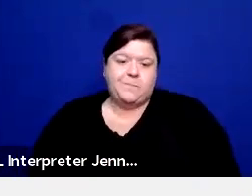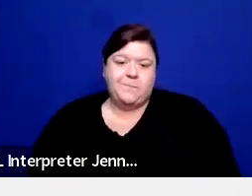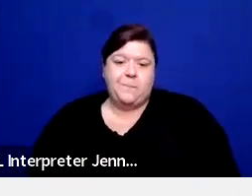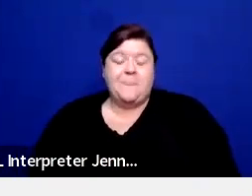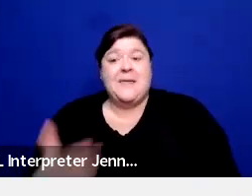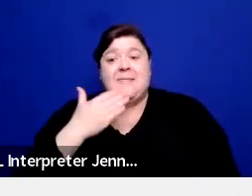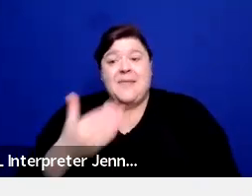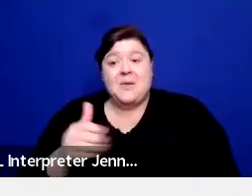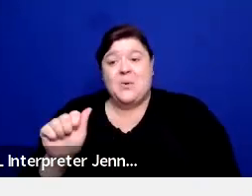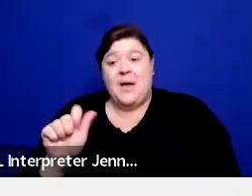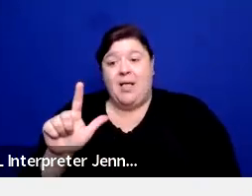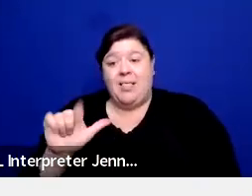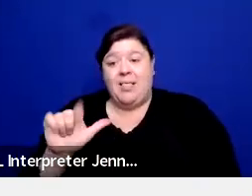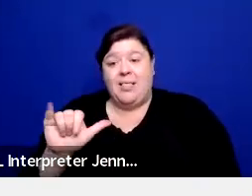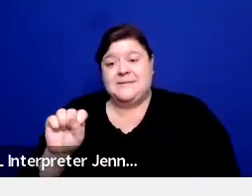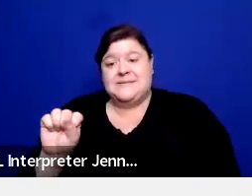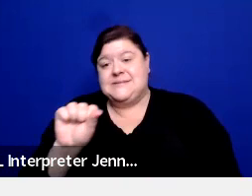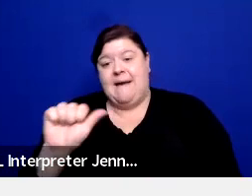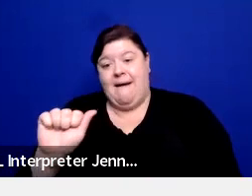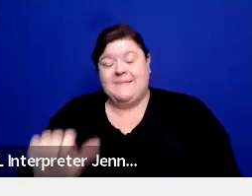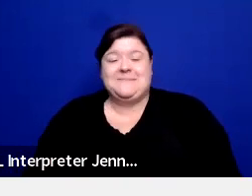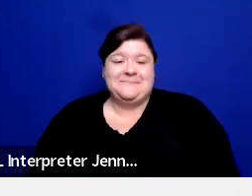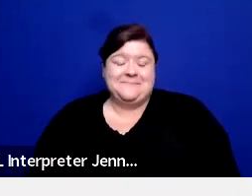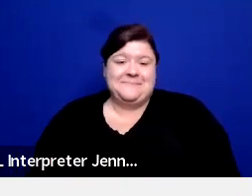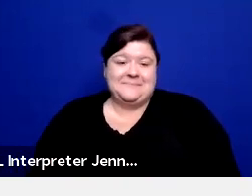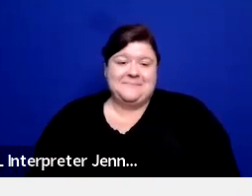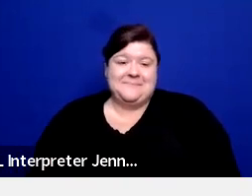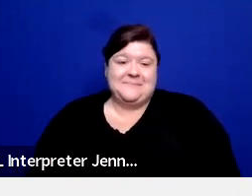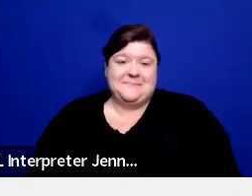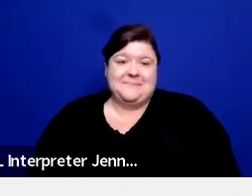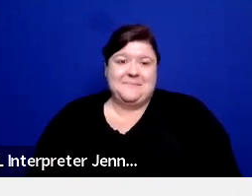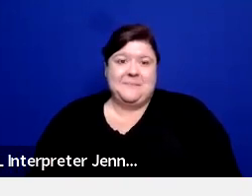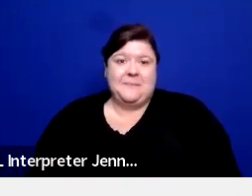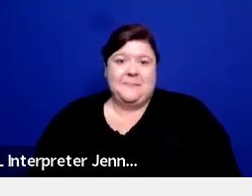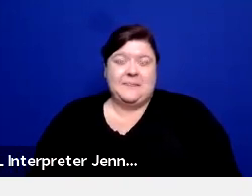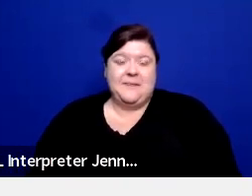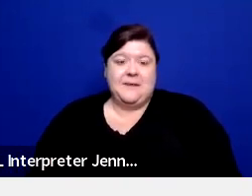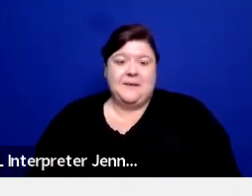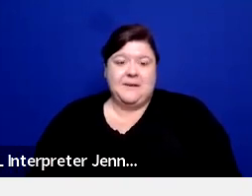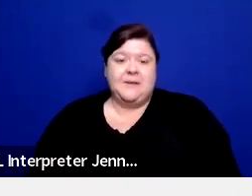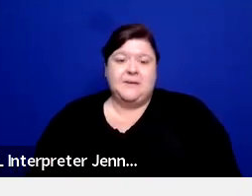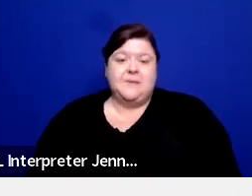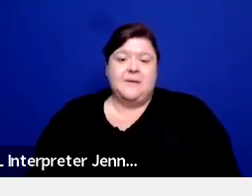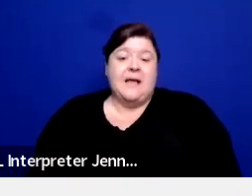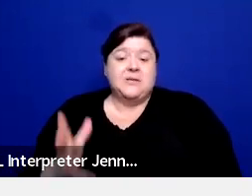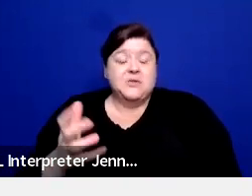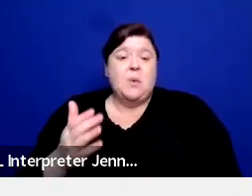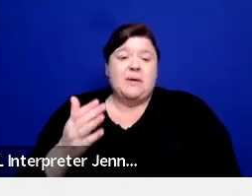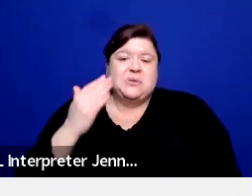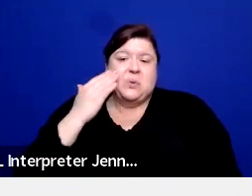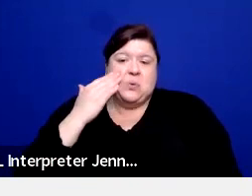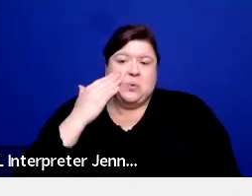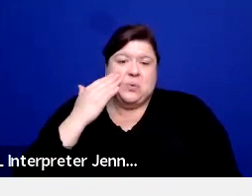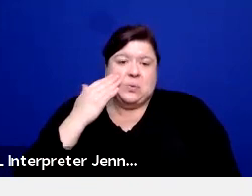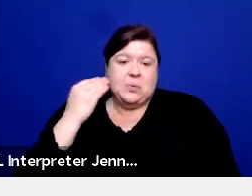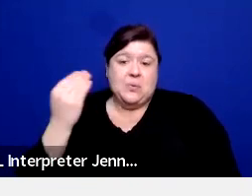Thank you, Alyssa. That's been a big question that we've seen it come through tonight. So just wanted to acknowledge that, and also just